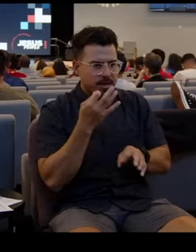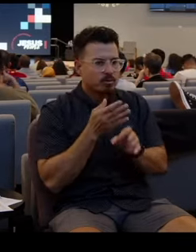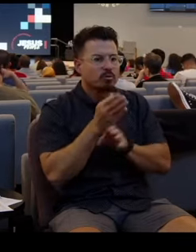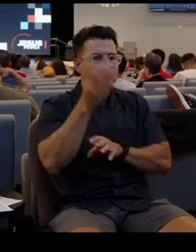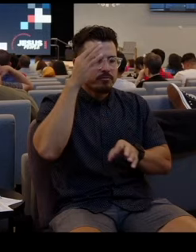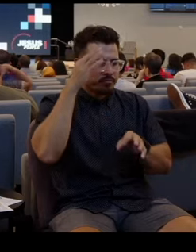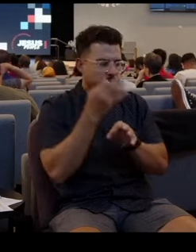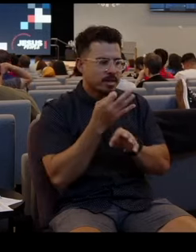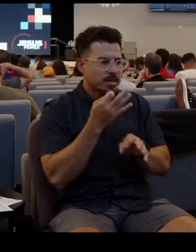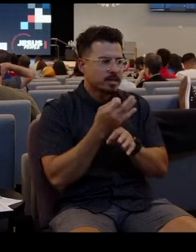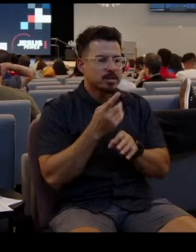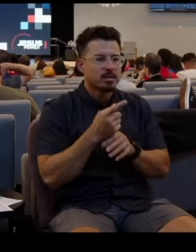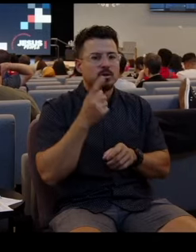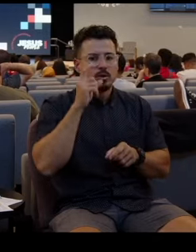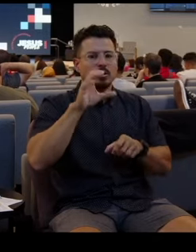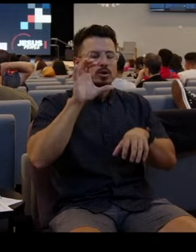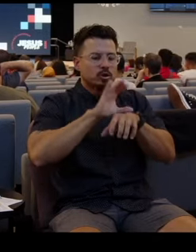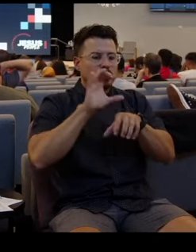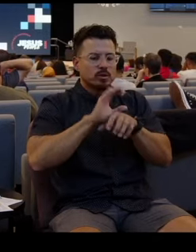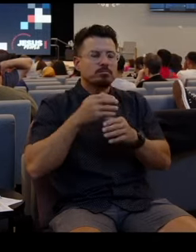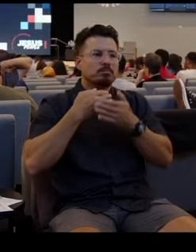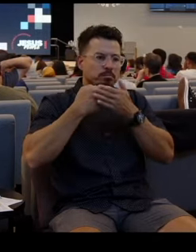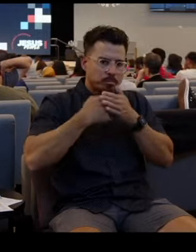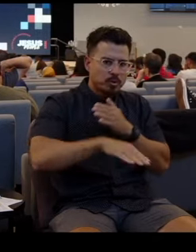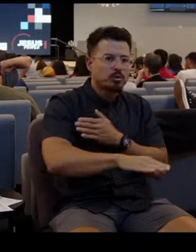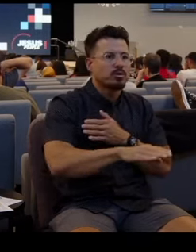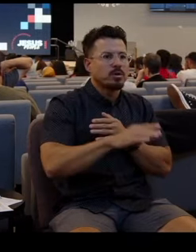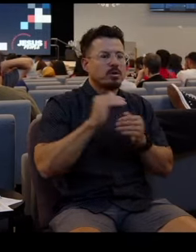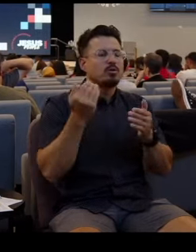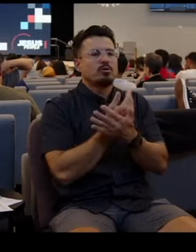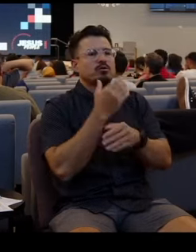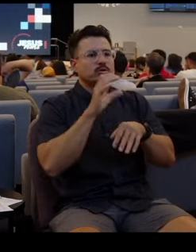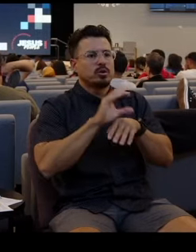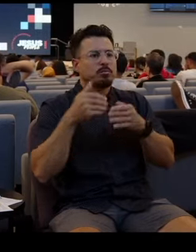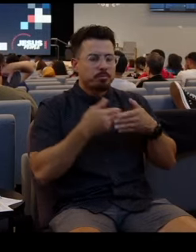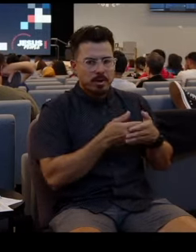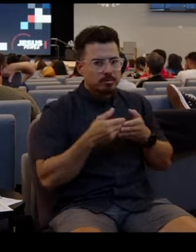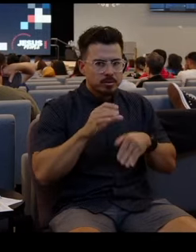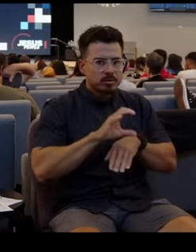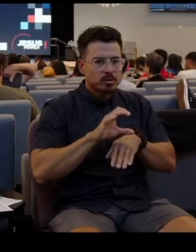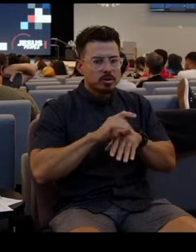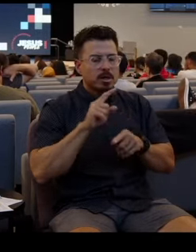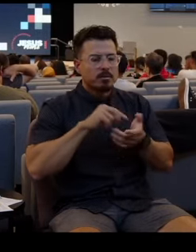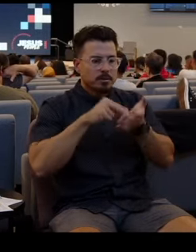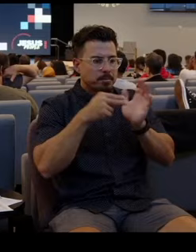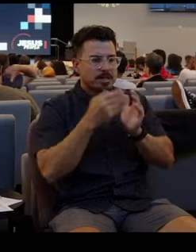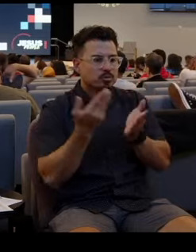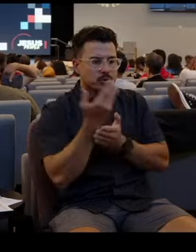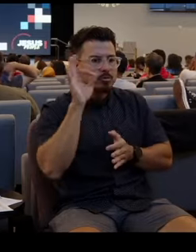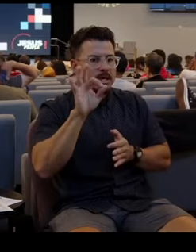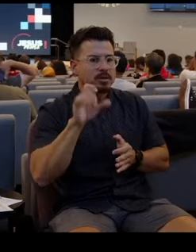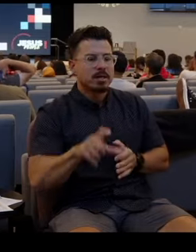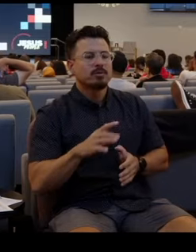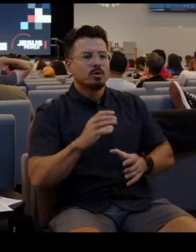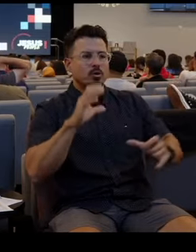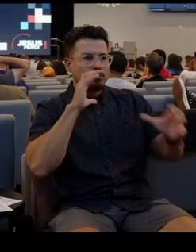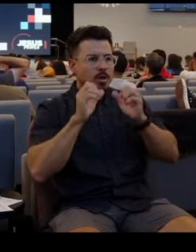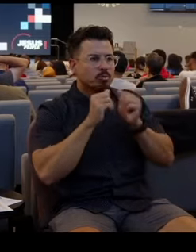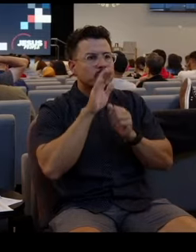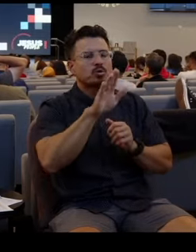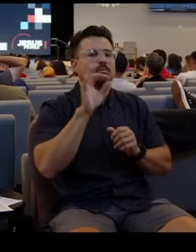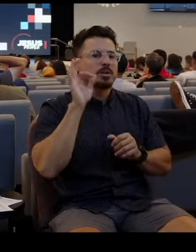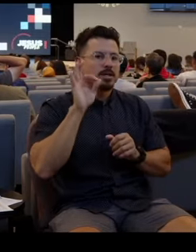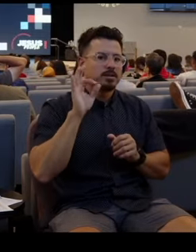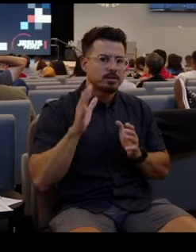That means the church has to give birth to it. Not just you in discussions with your pastor and the one guy. And